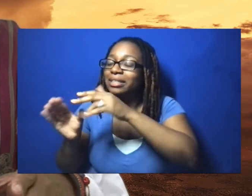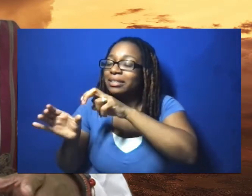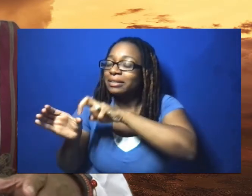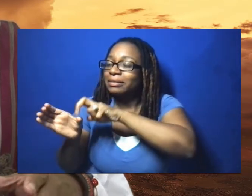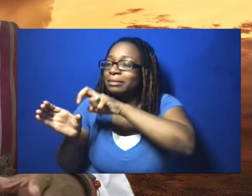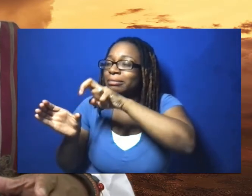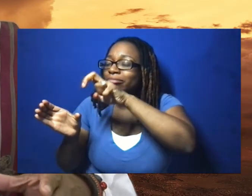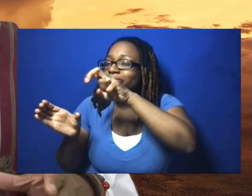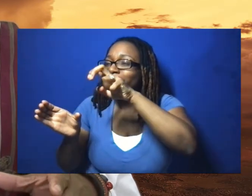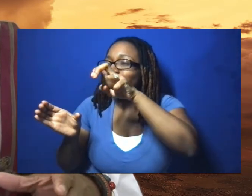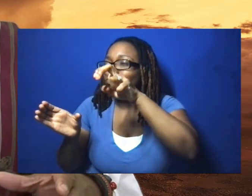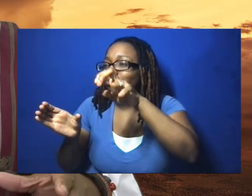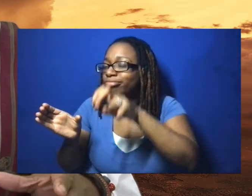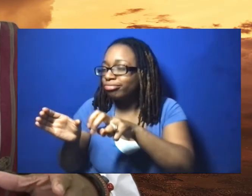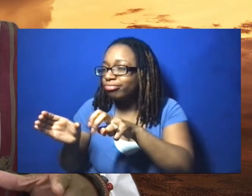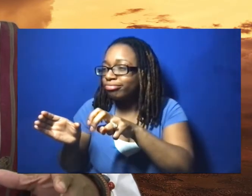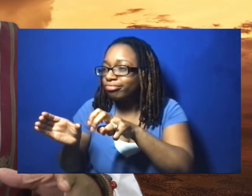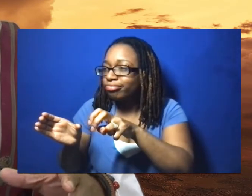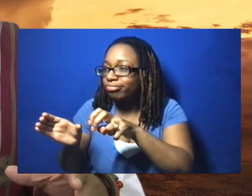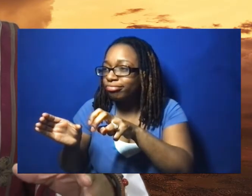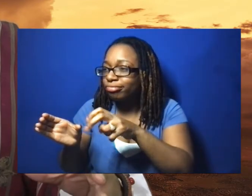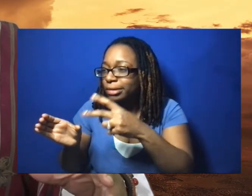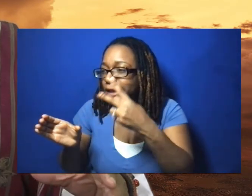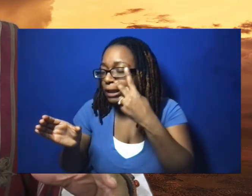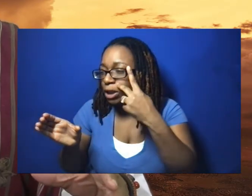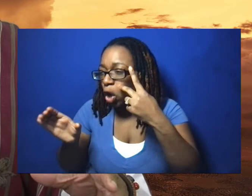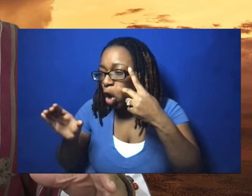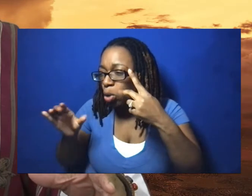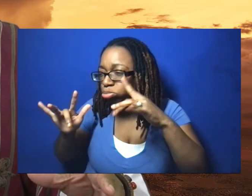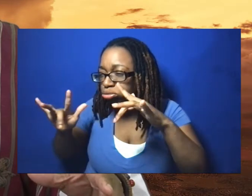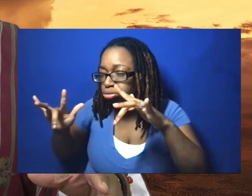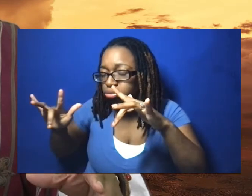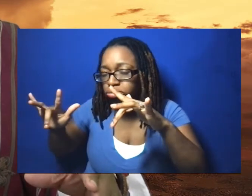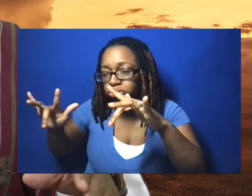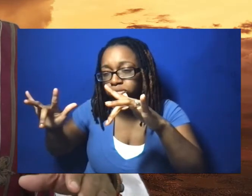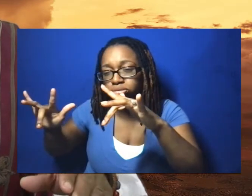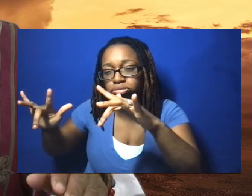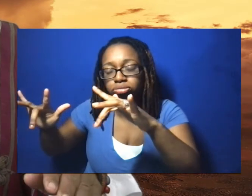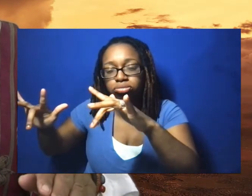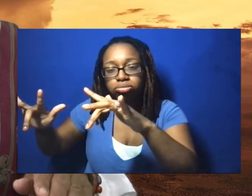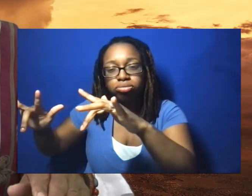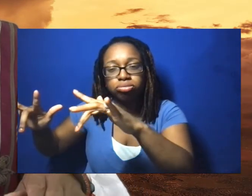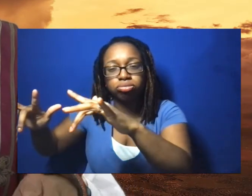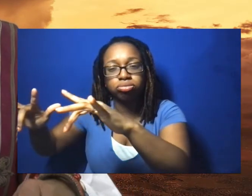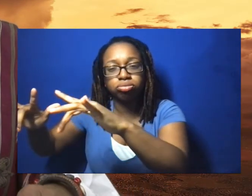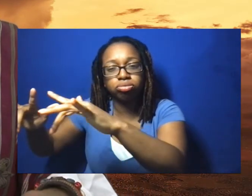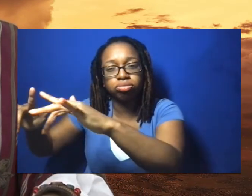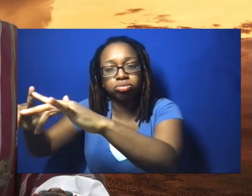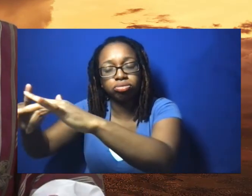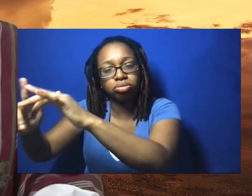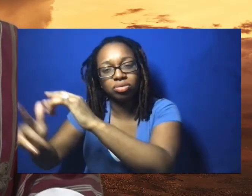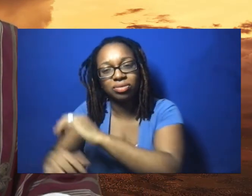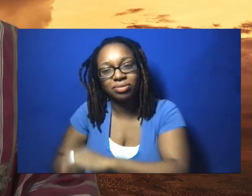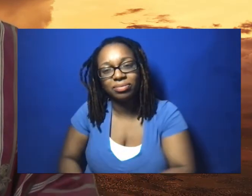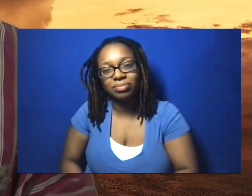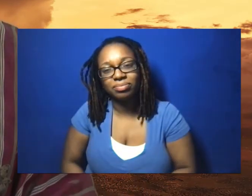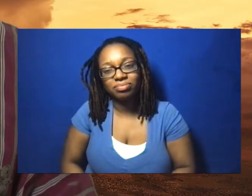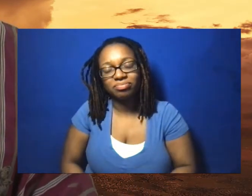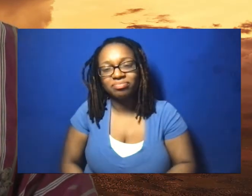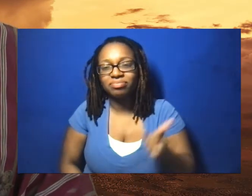this vast emptiness. And as he fell to his